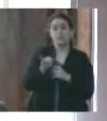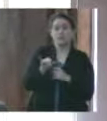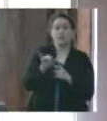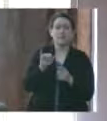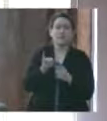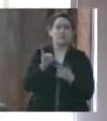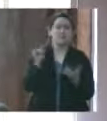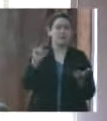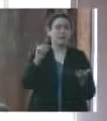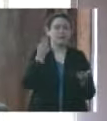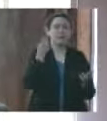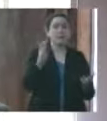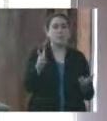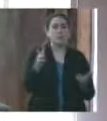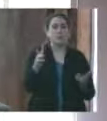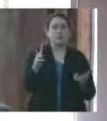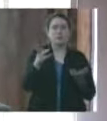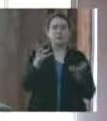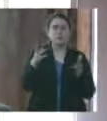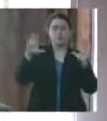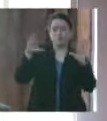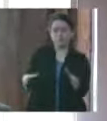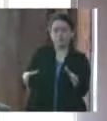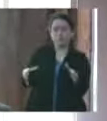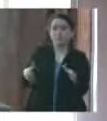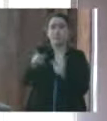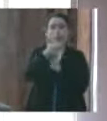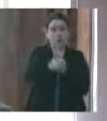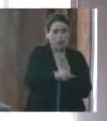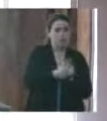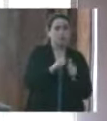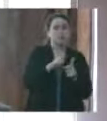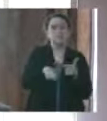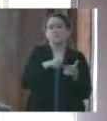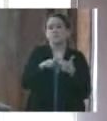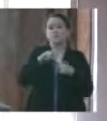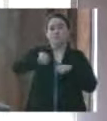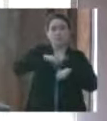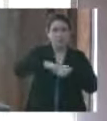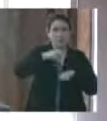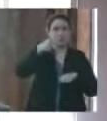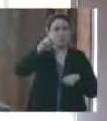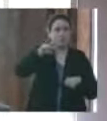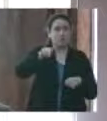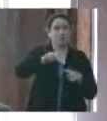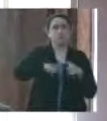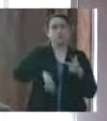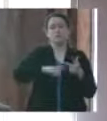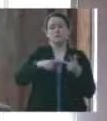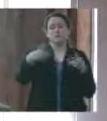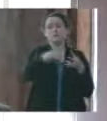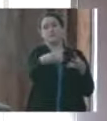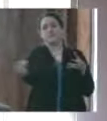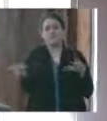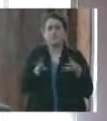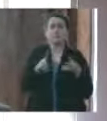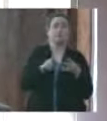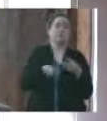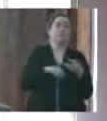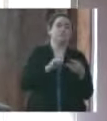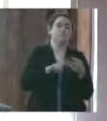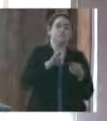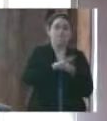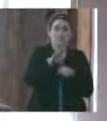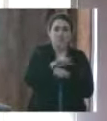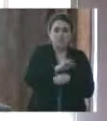conservation law, national parks, and fencing, and enough capacity in forest departments. And the software would